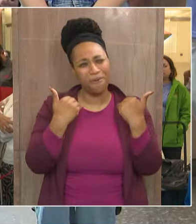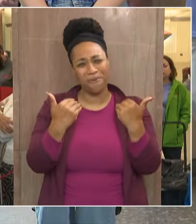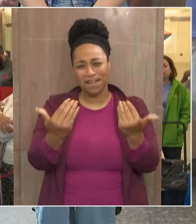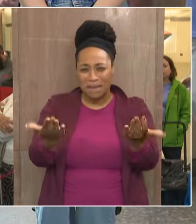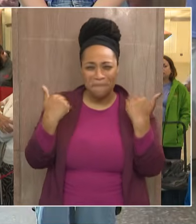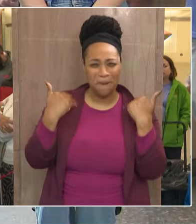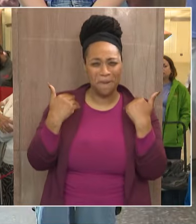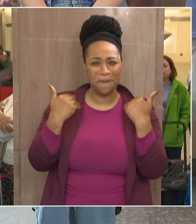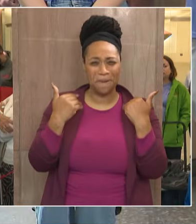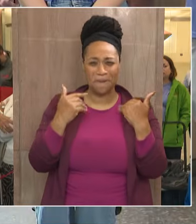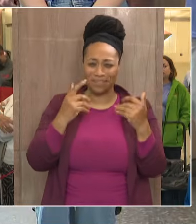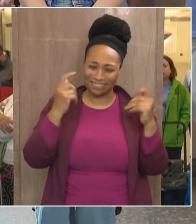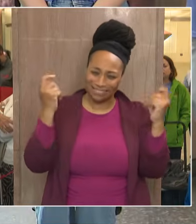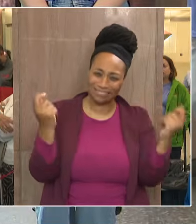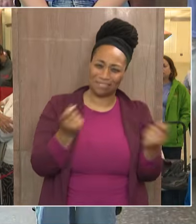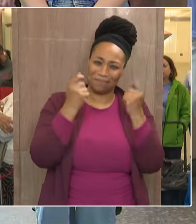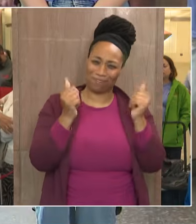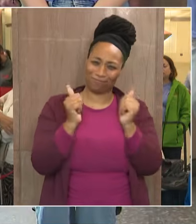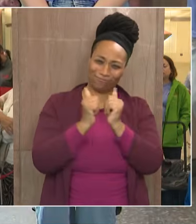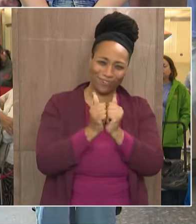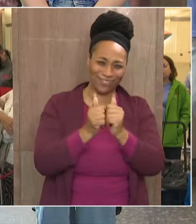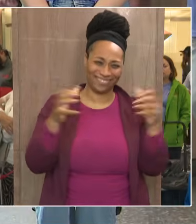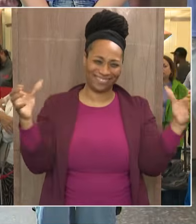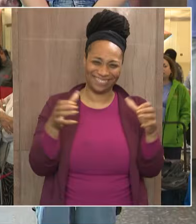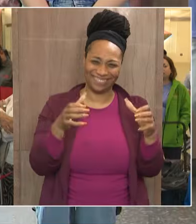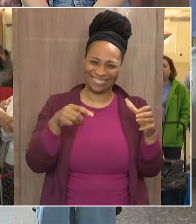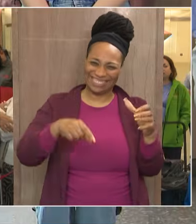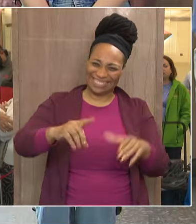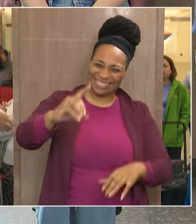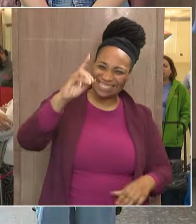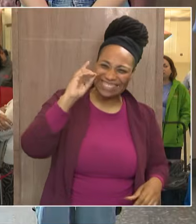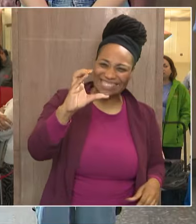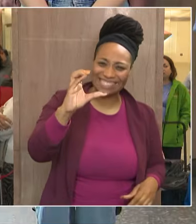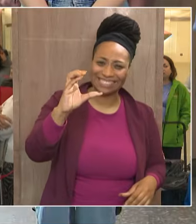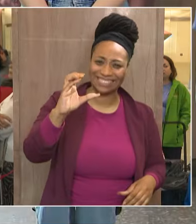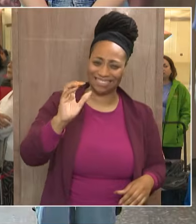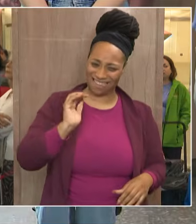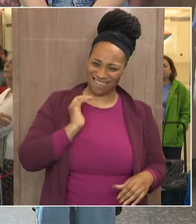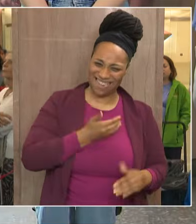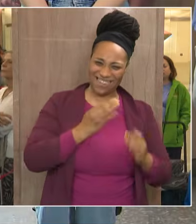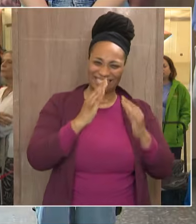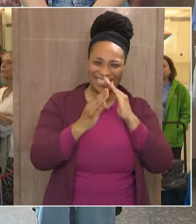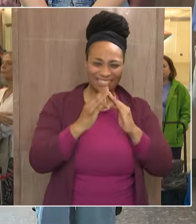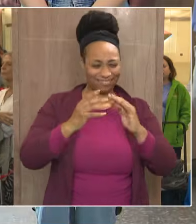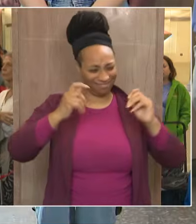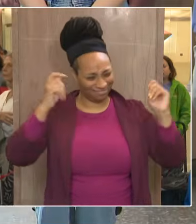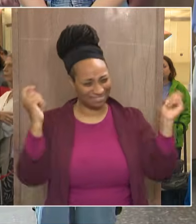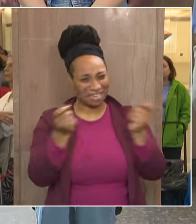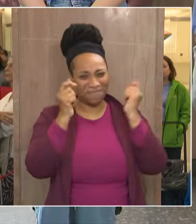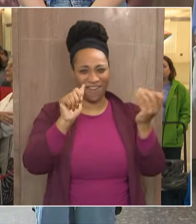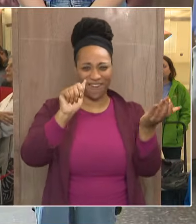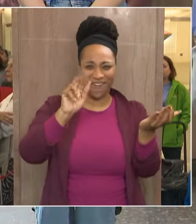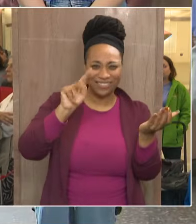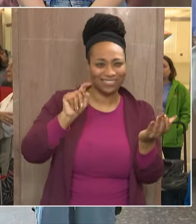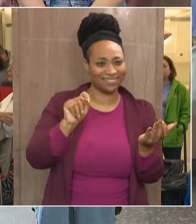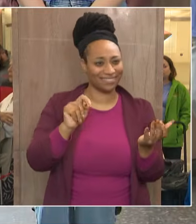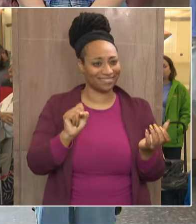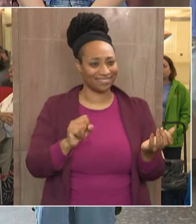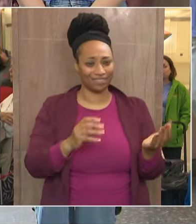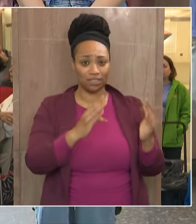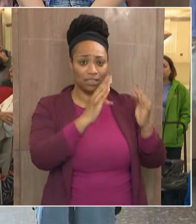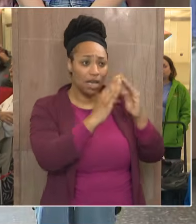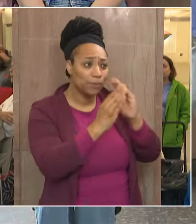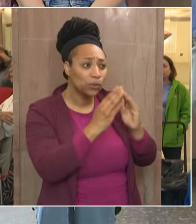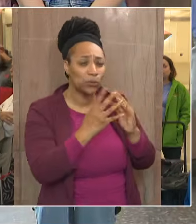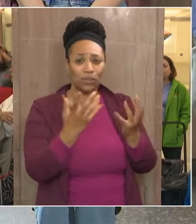are. We are DC. We are a city that celebrates art, culture, and community. We are a city